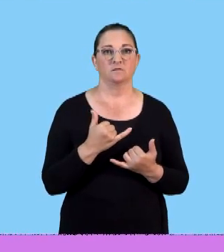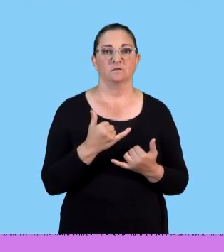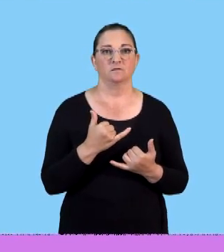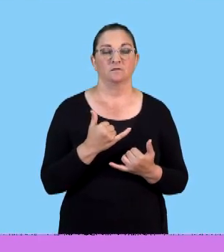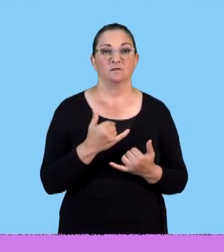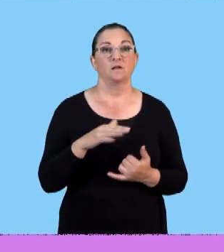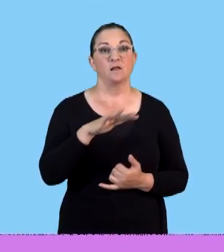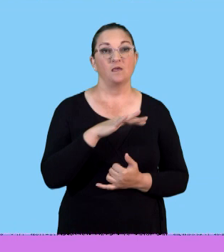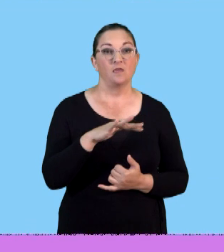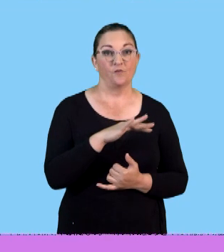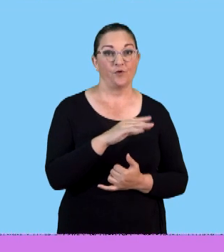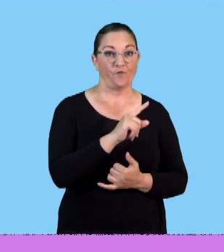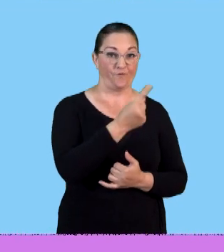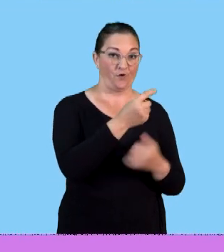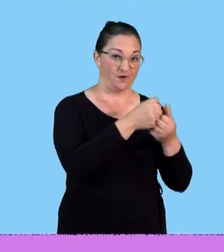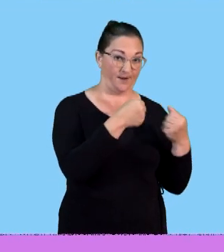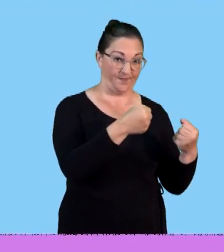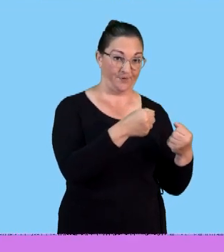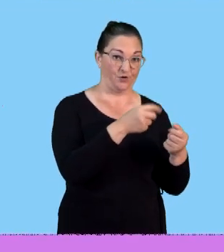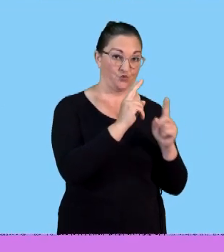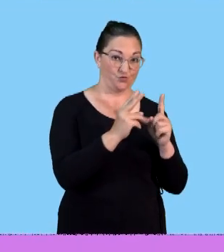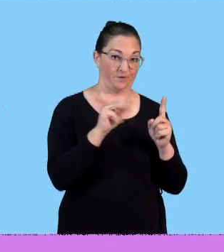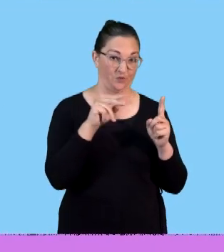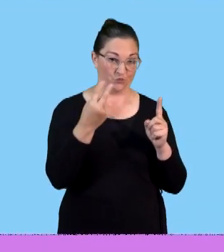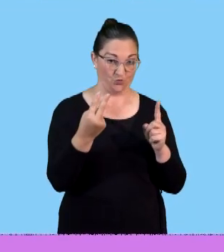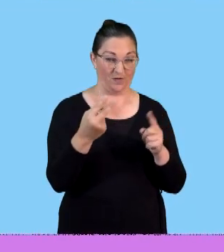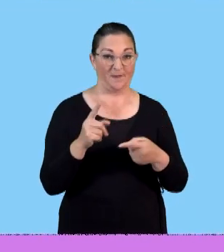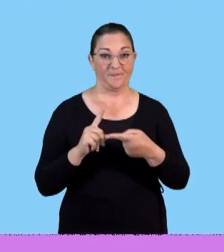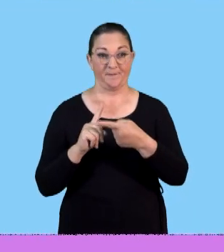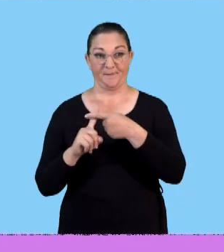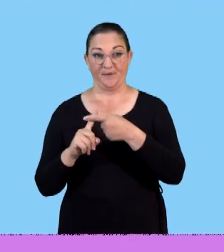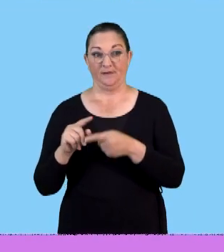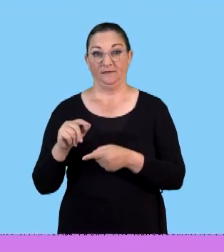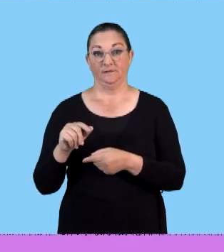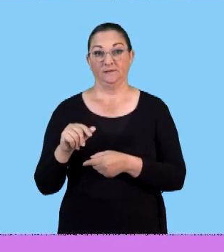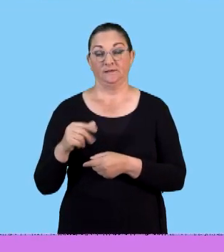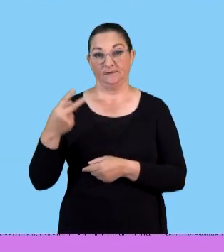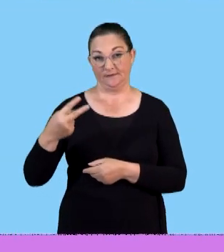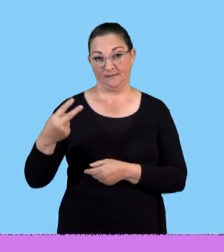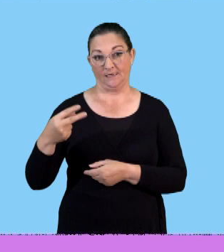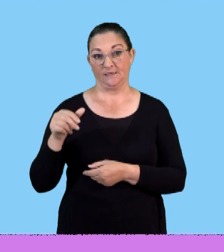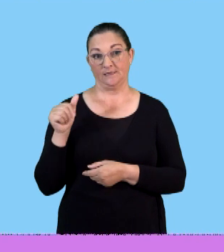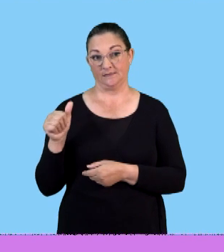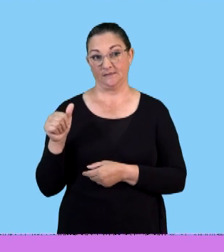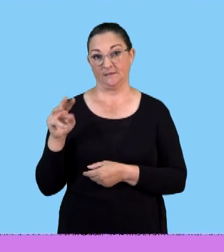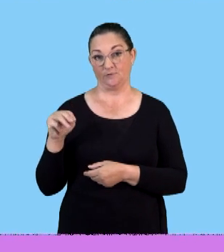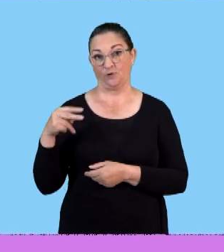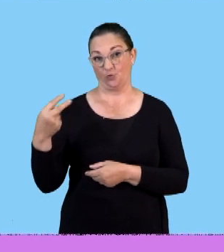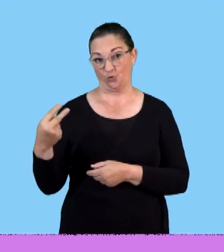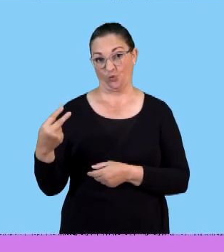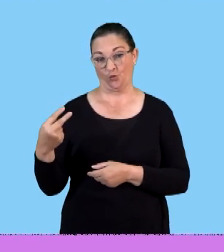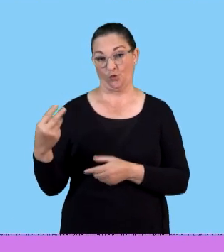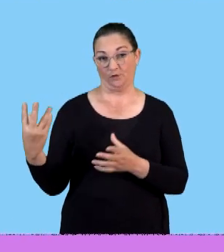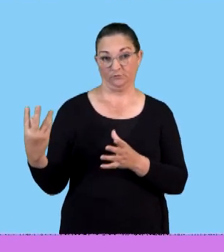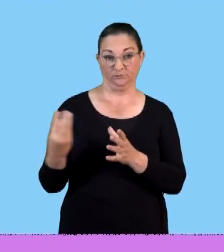take my area of the first cabinet, it's 12 meters squared, plus the area of the second cabinet, which is 6